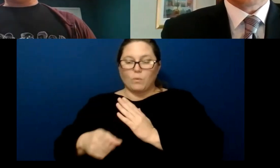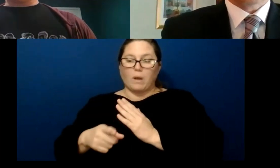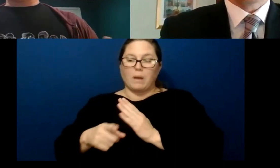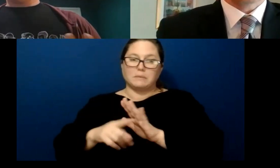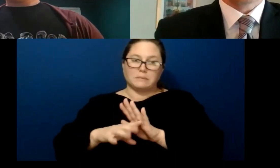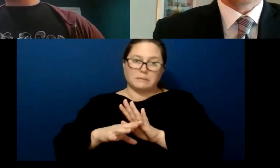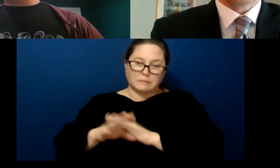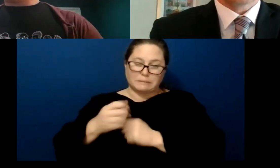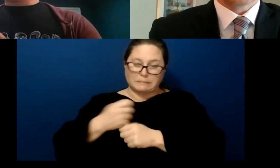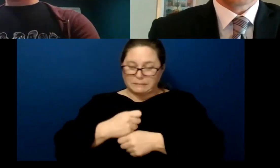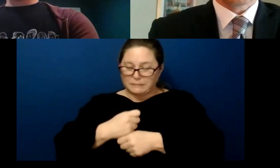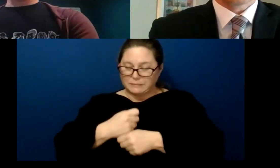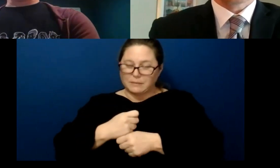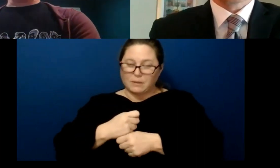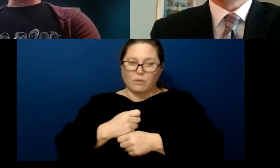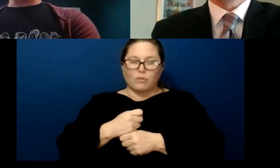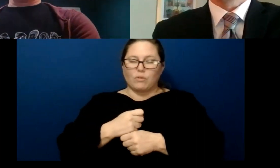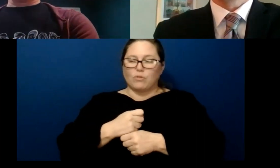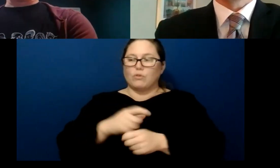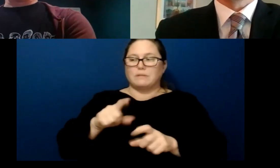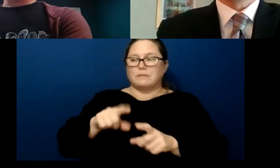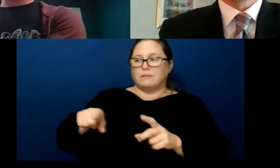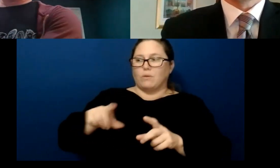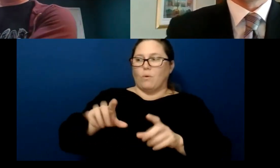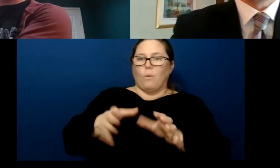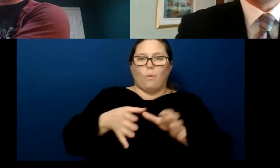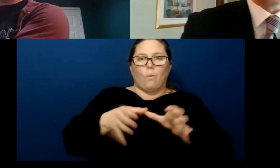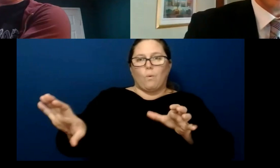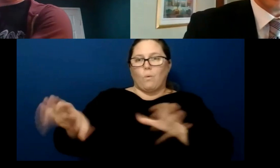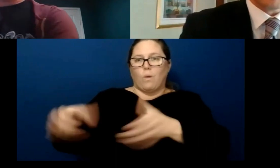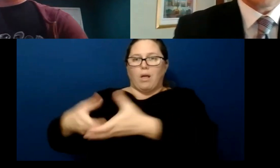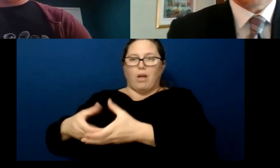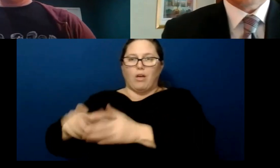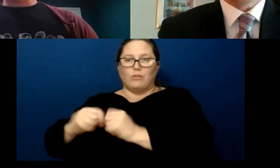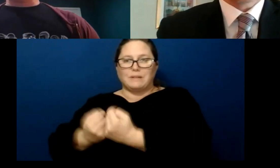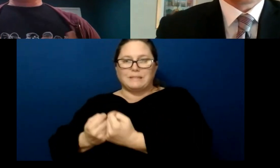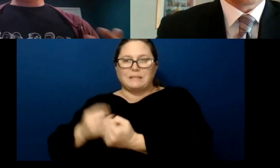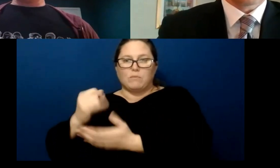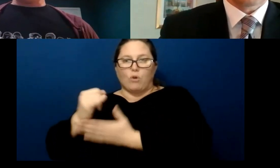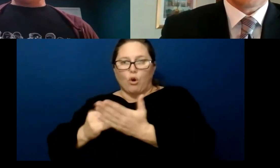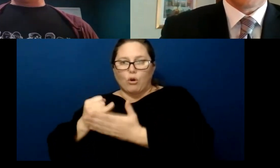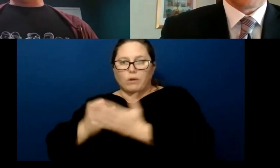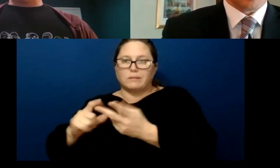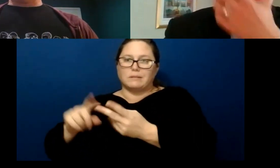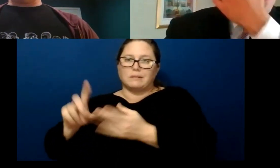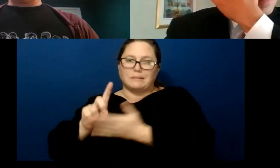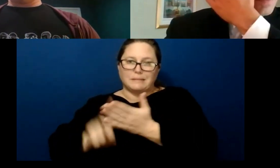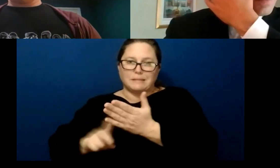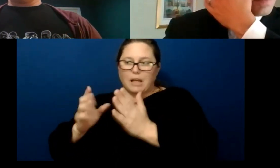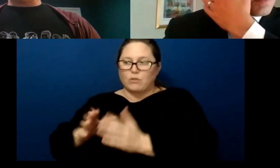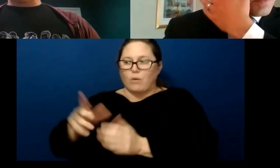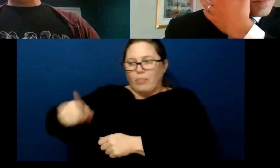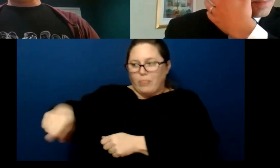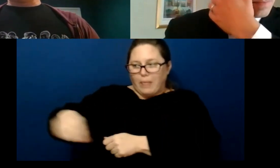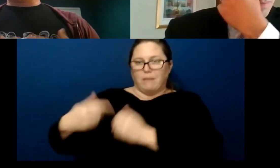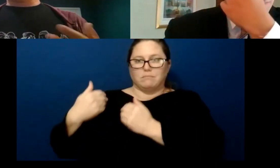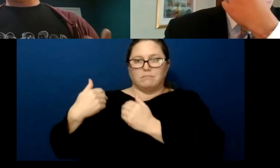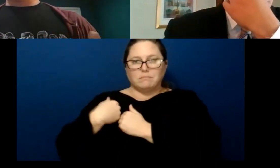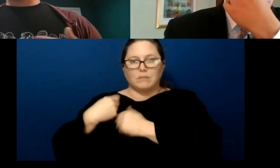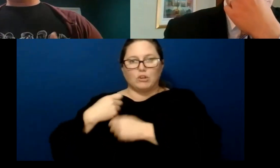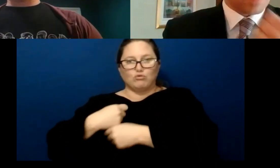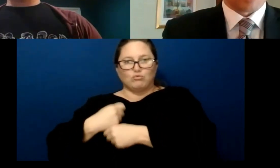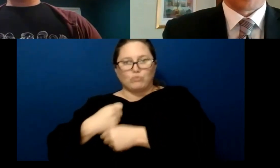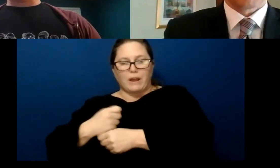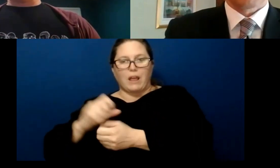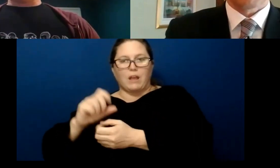worlds and the space, there's a whole other team of artists, there's a whole other team of designers that are creating the art of the game. They're